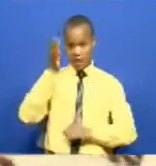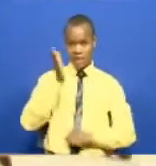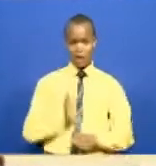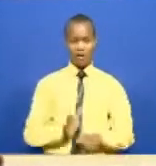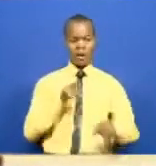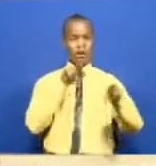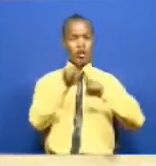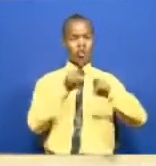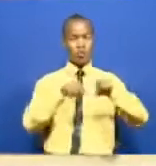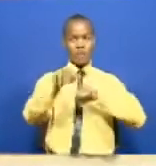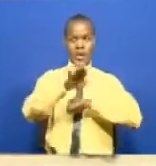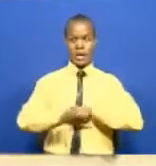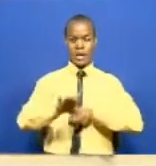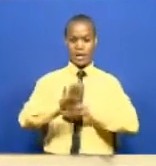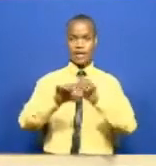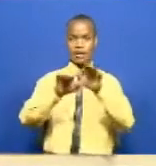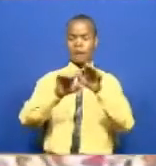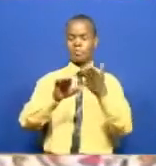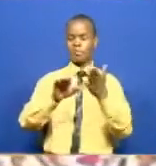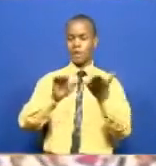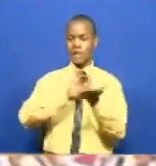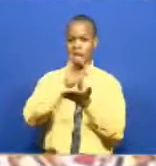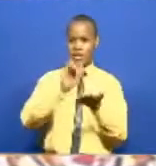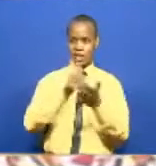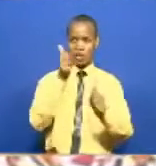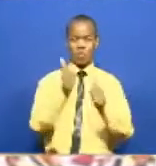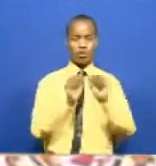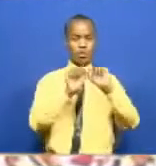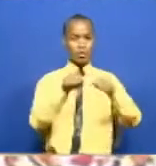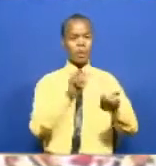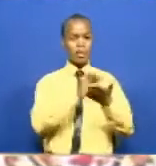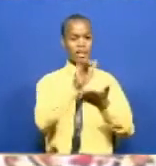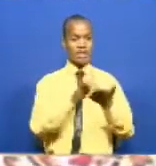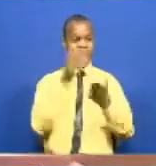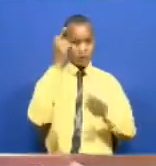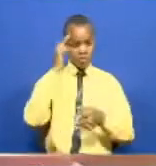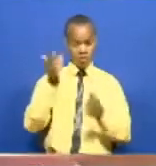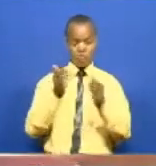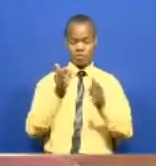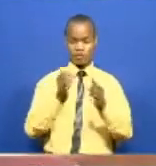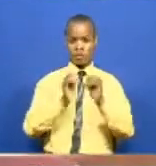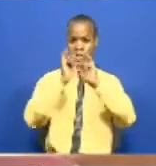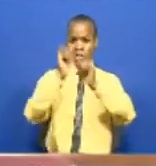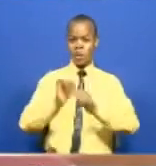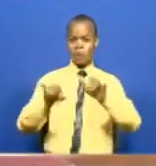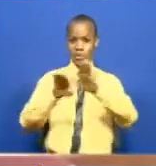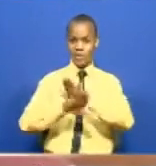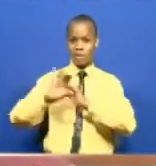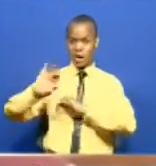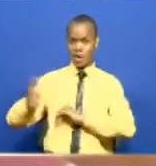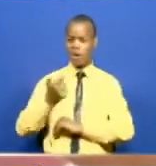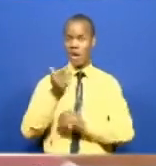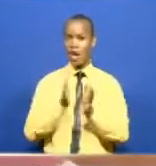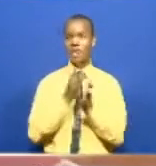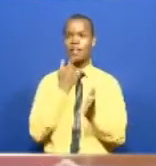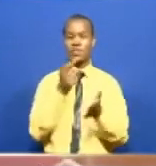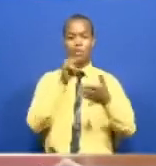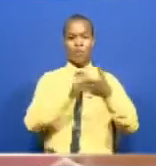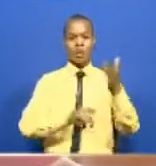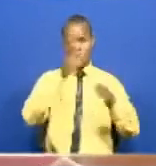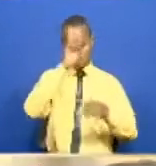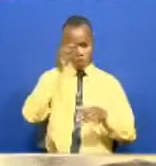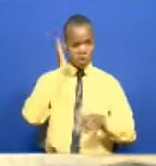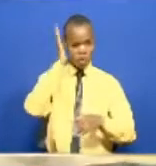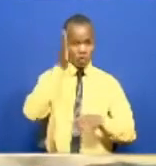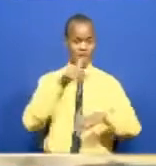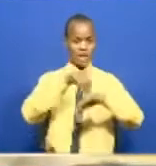toured the Nkatatoek Center that will serve as the headquarters of the new district, said police will be deployed to man the center.